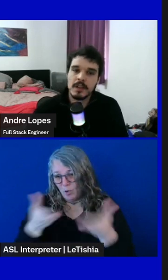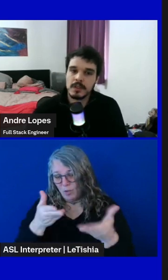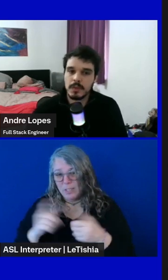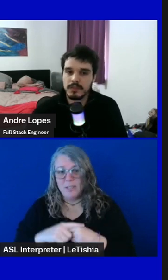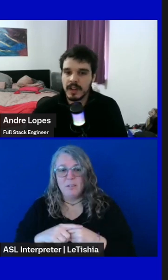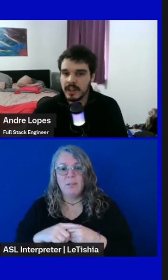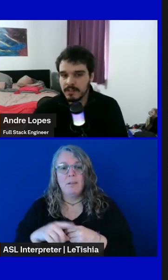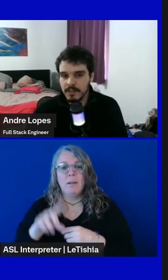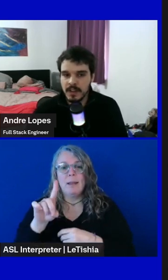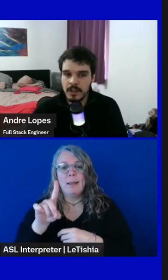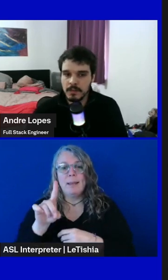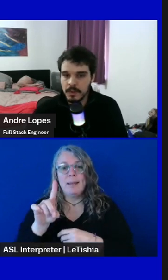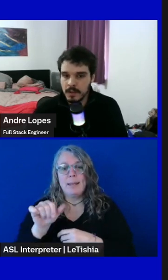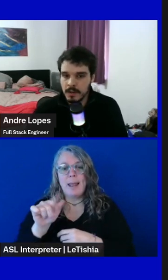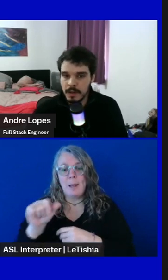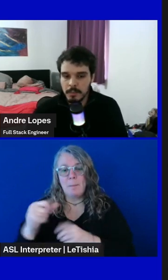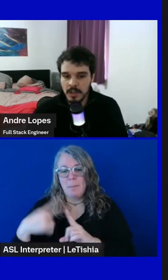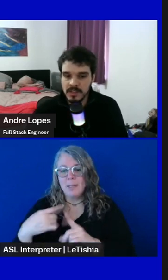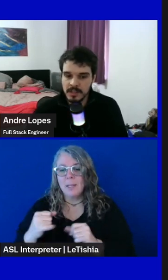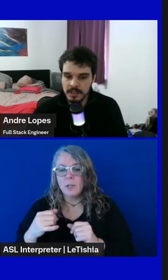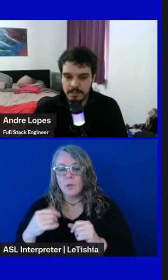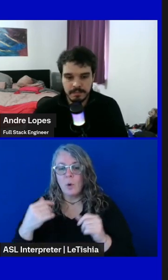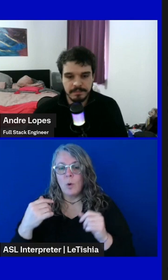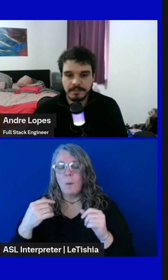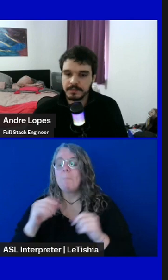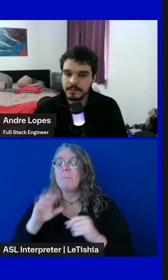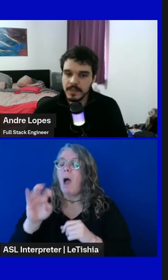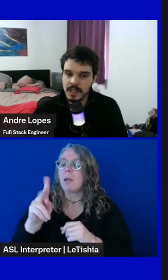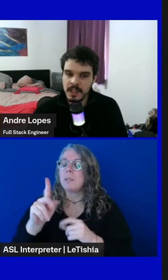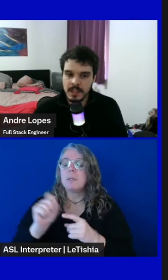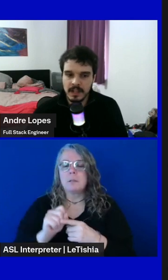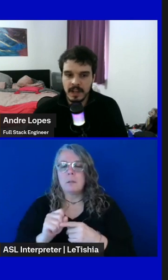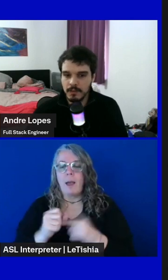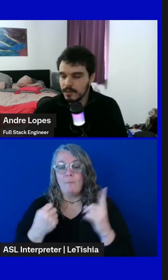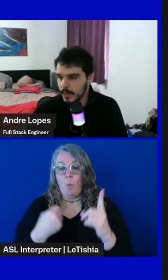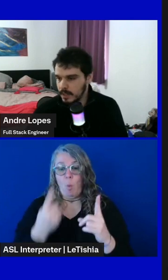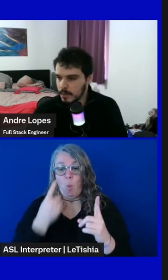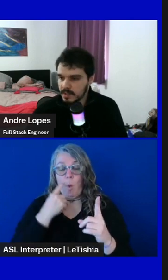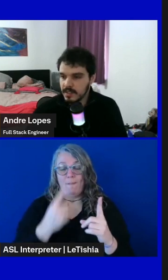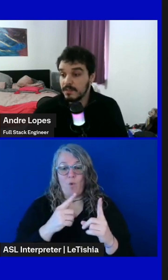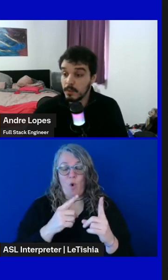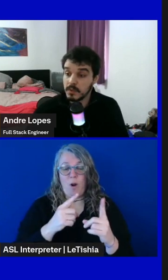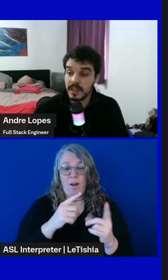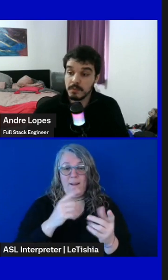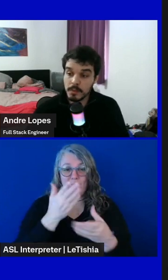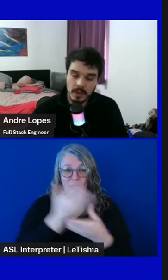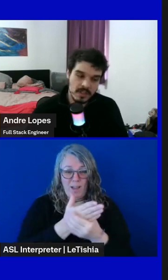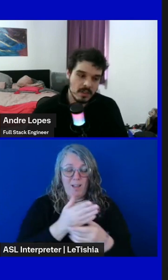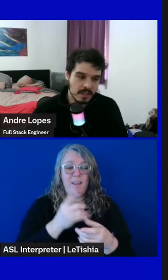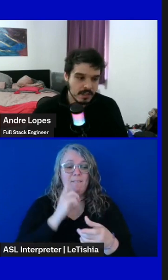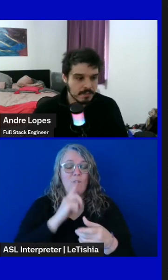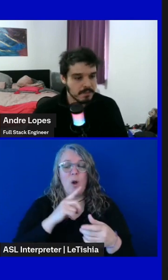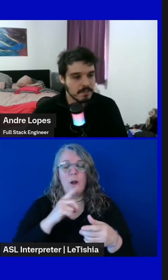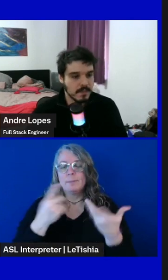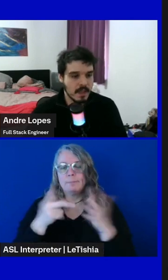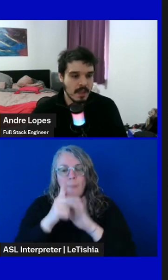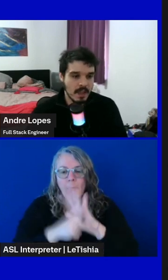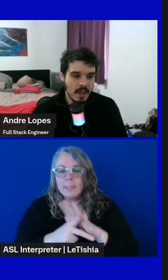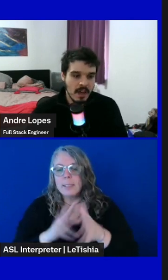blocks. So one for archiving a file, policies. And here I have overriding policies if I want to get more policies on